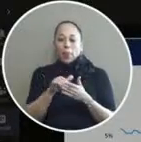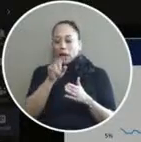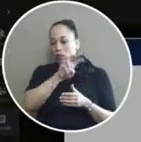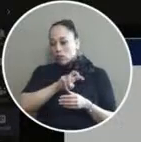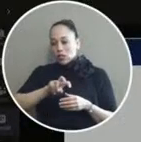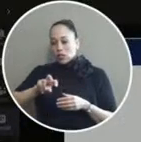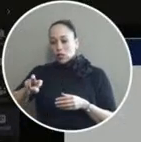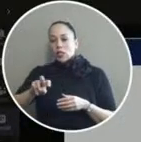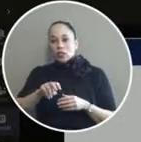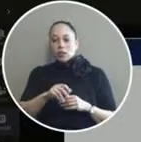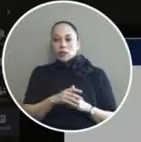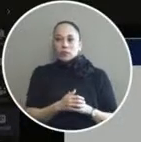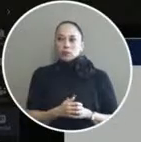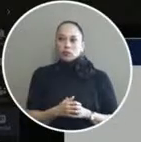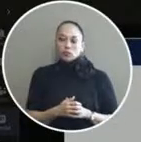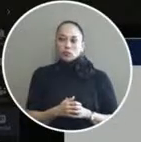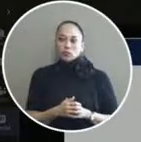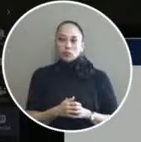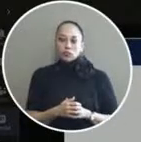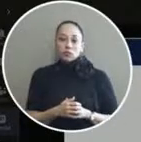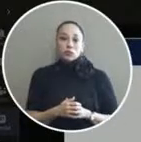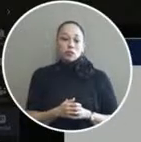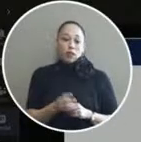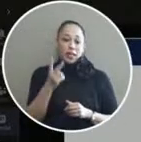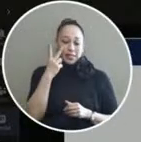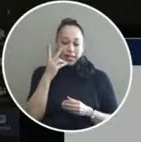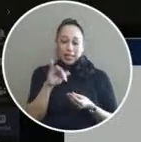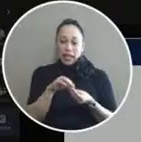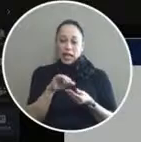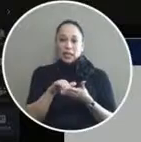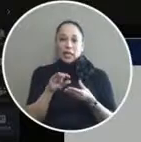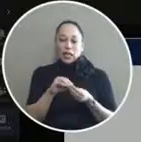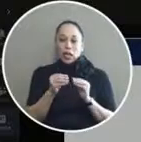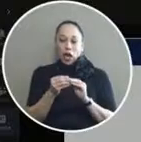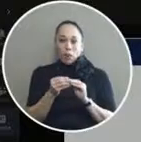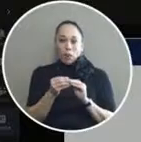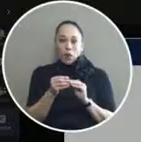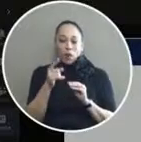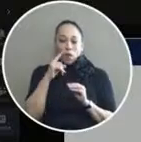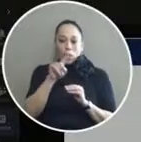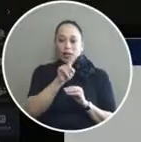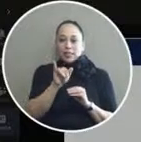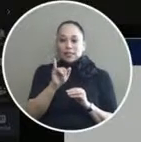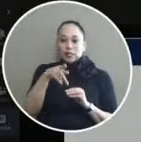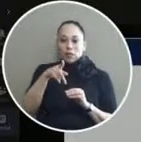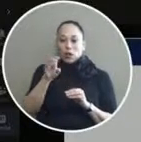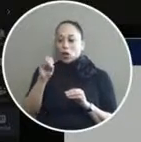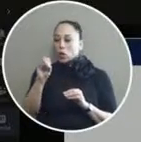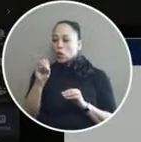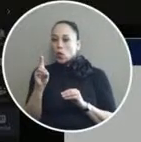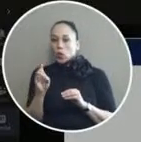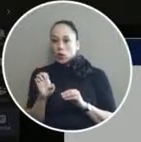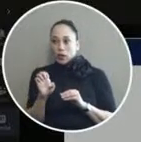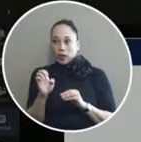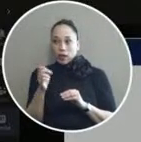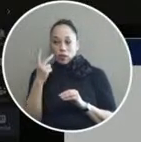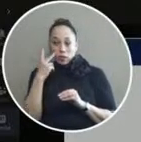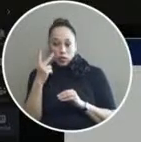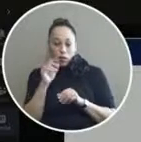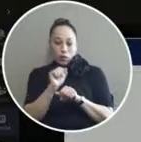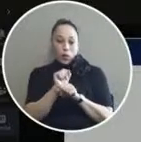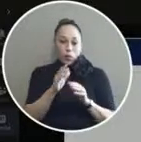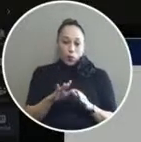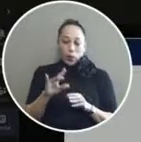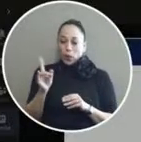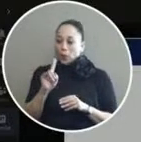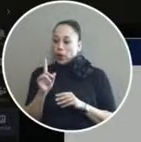transition, those phases. Looking at the numbers by zip code, again, the figures follow the workers where